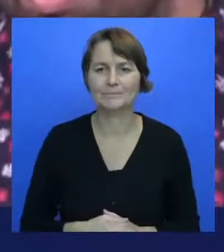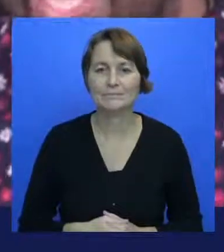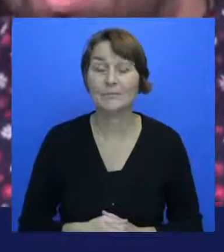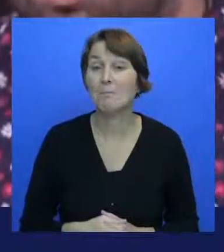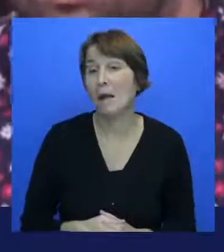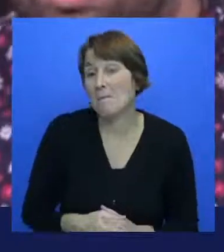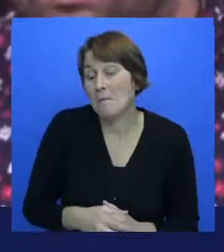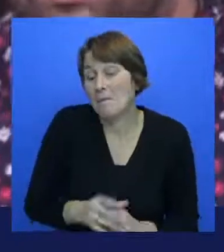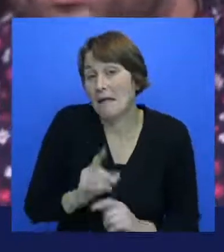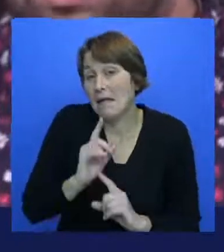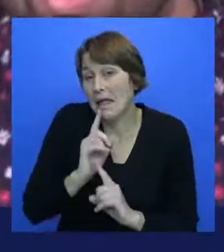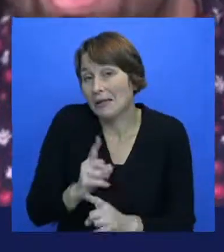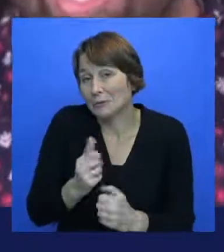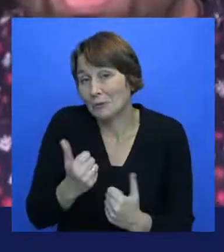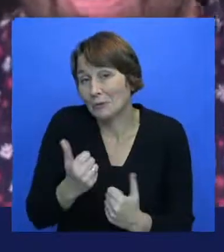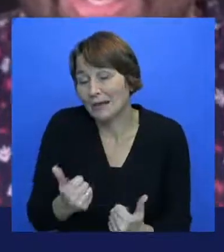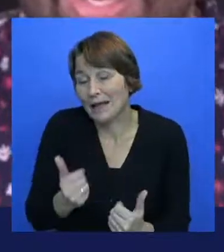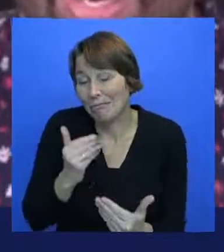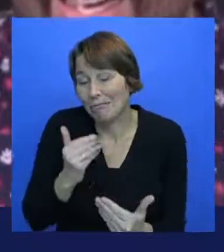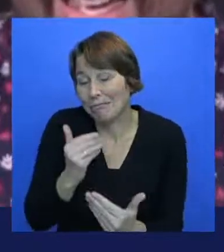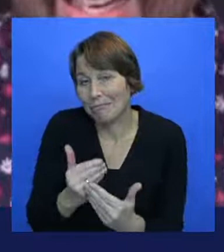The answer is like,